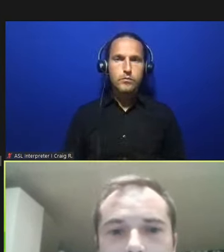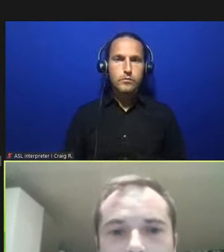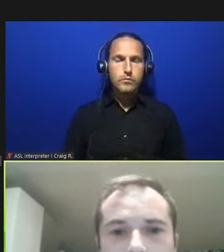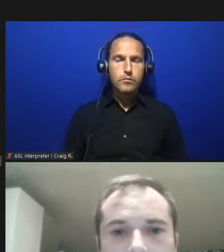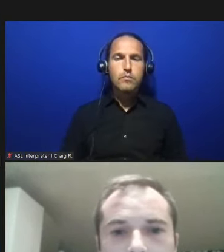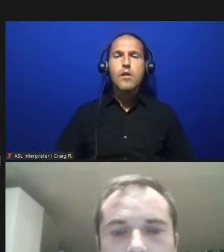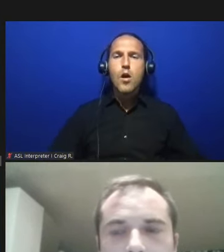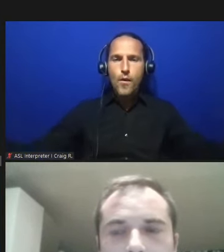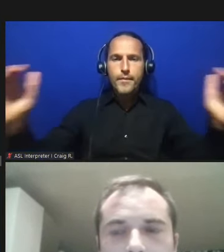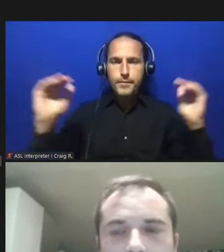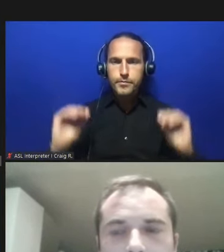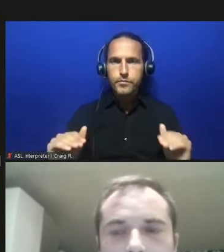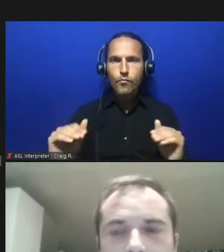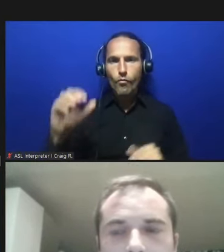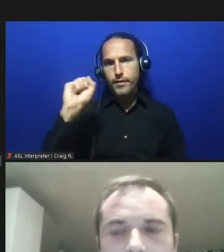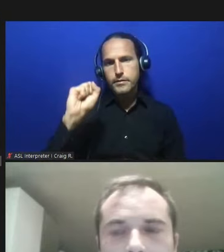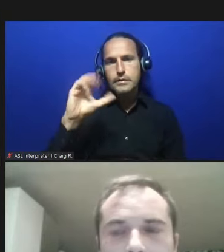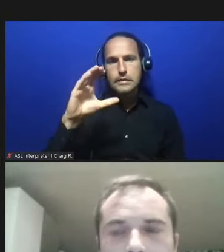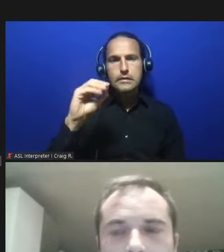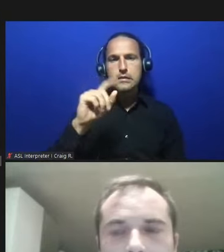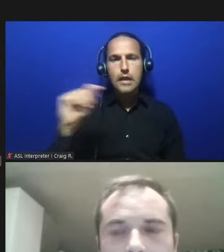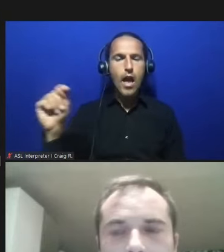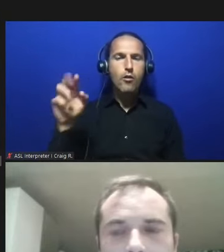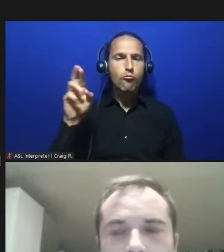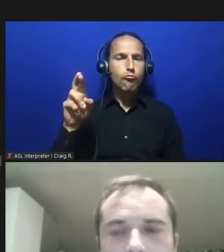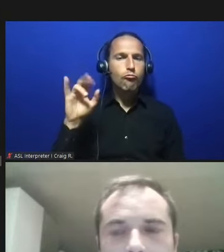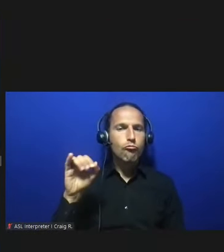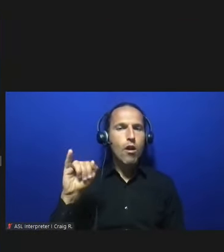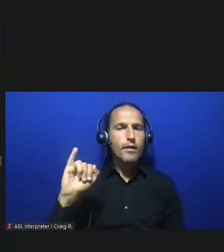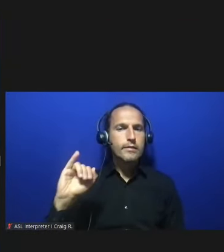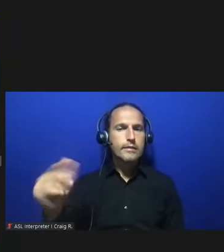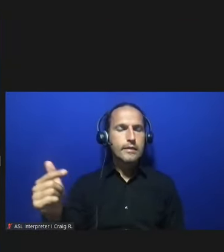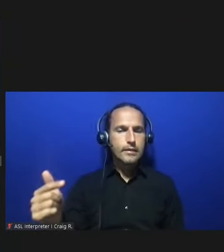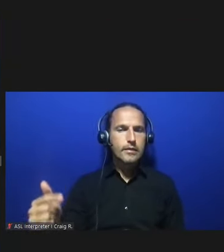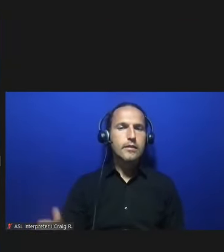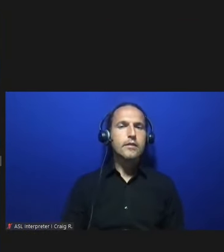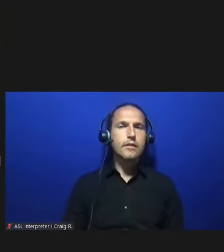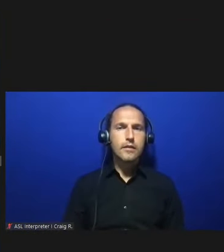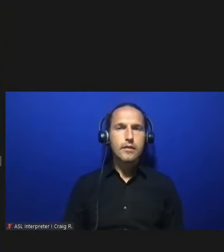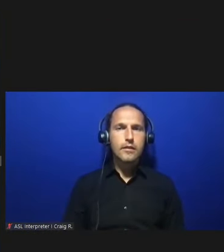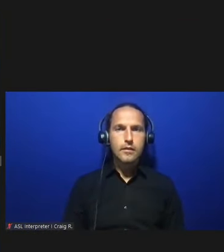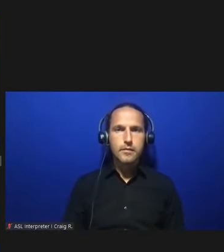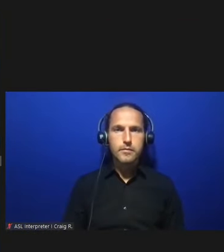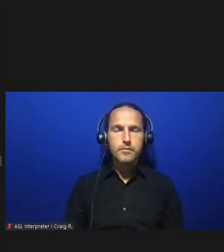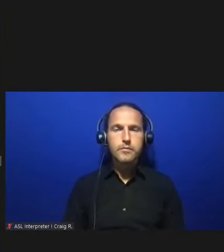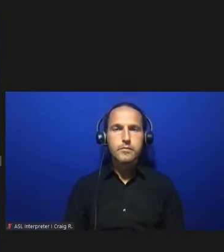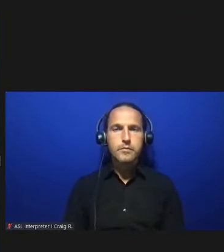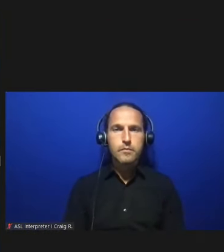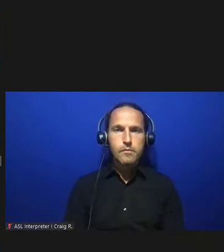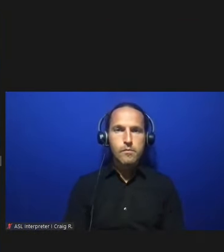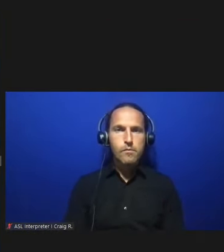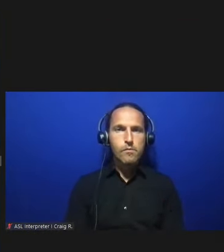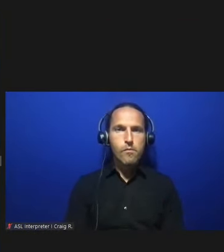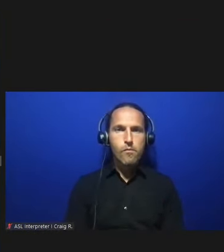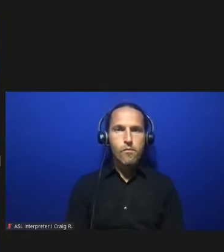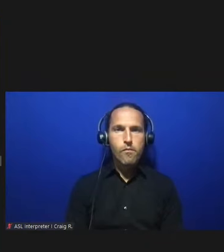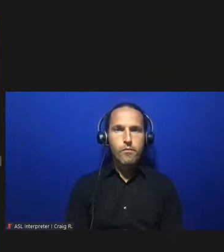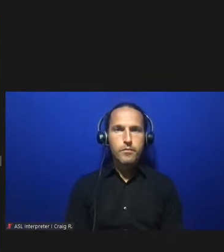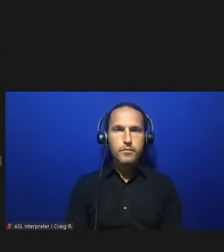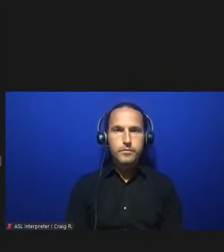Our next speaker is Scott Rising, followed by Maria Figueredo Ruet.